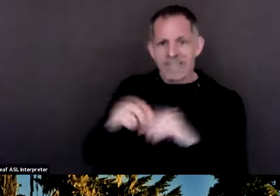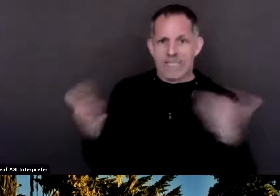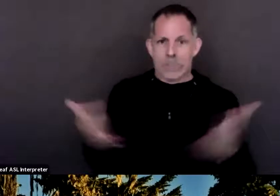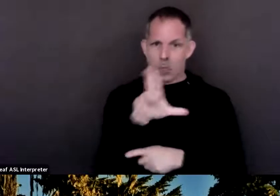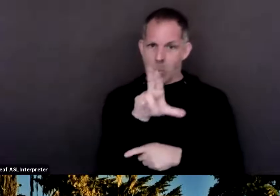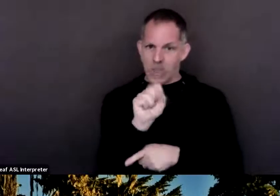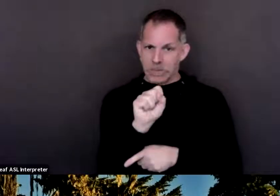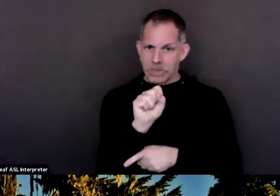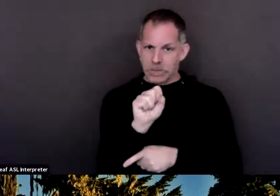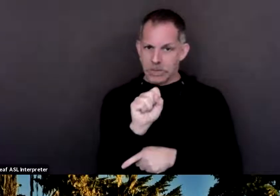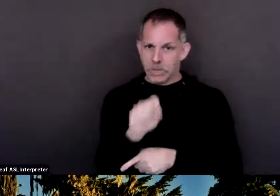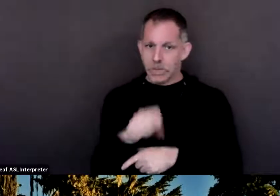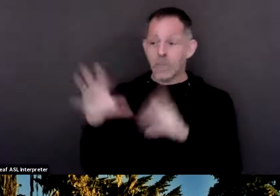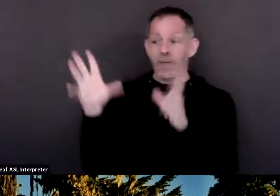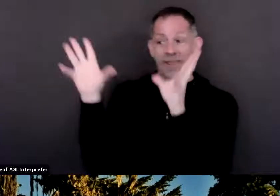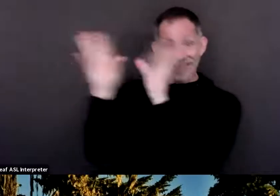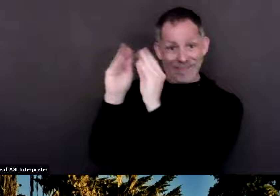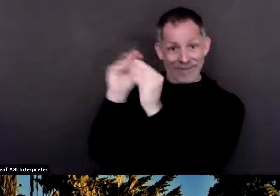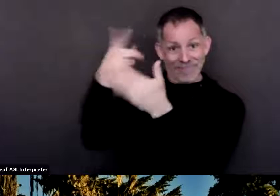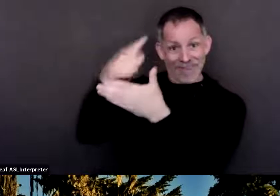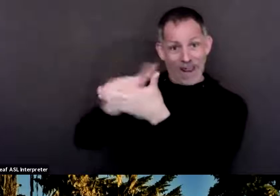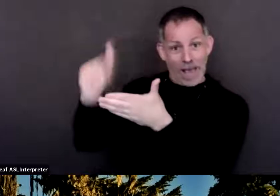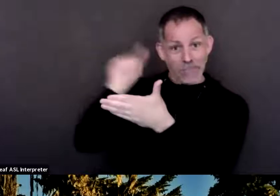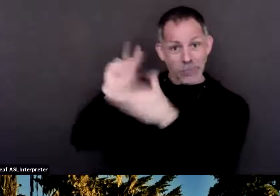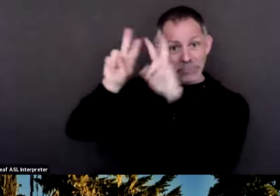They looked at the data available and